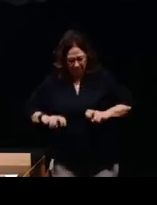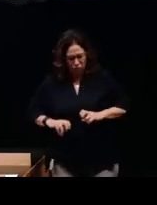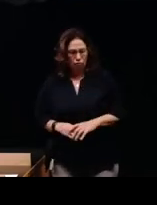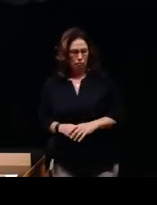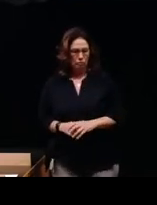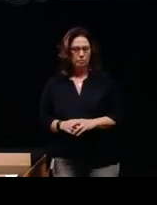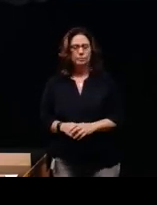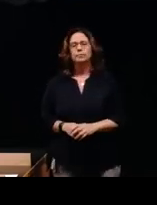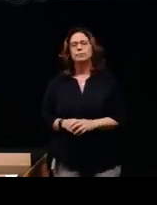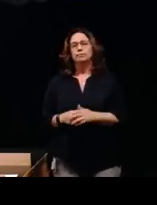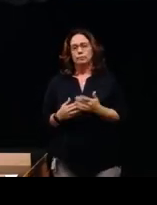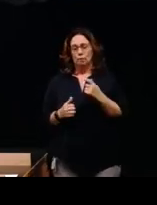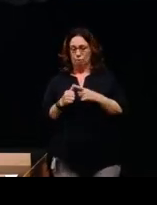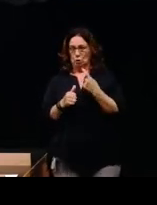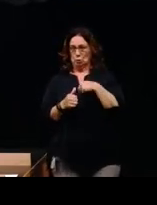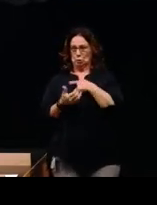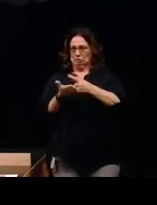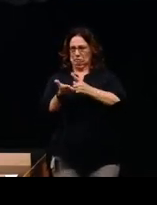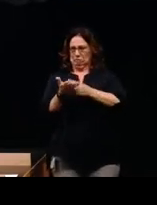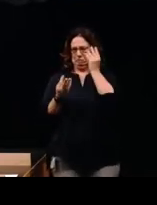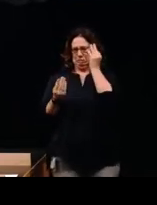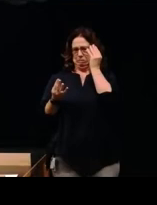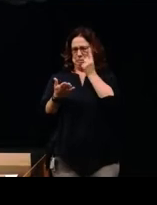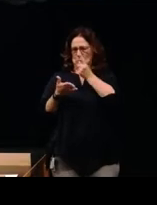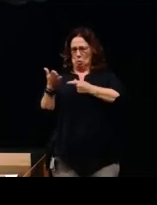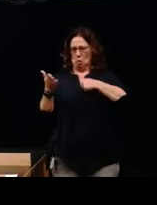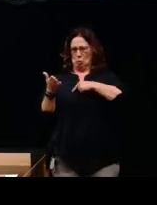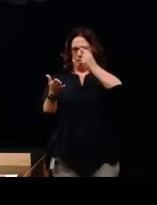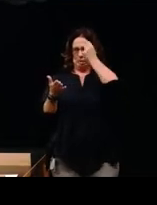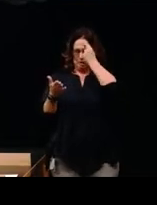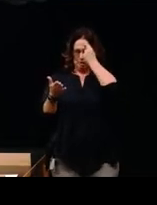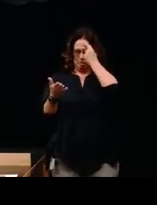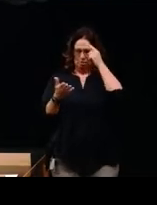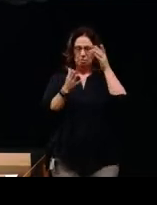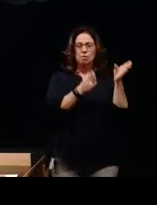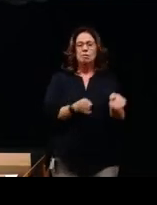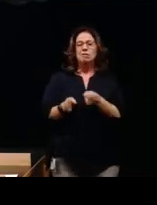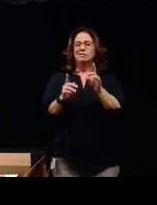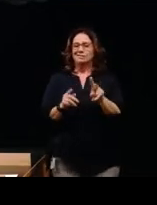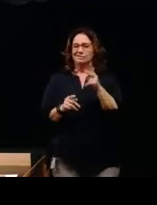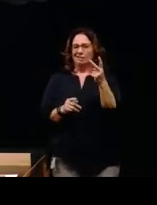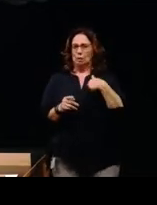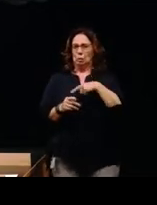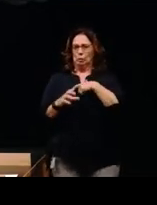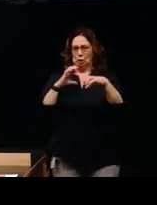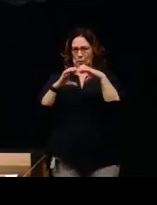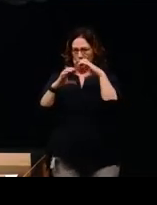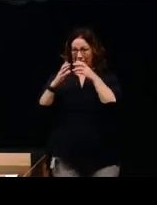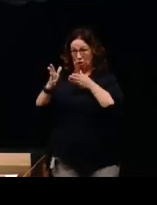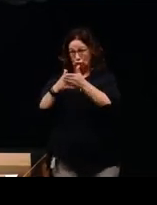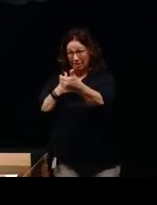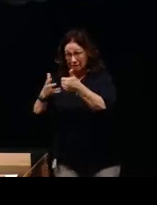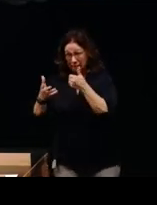Following a conversation about what we think is going on and communicating that transparently and openly, we need to